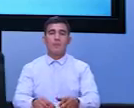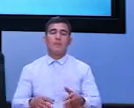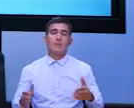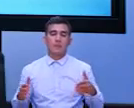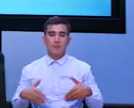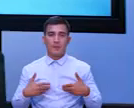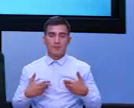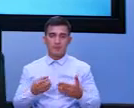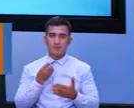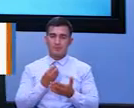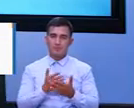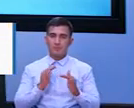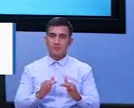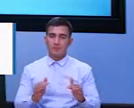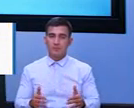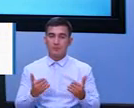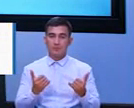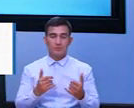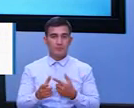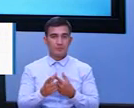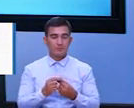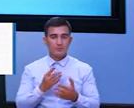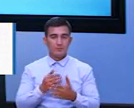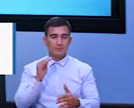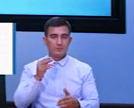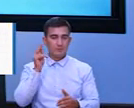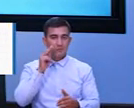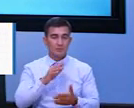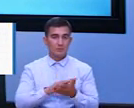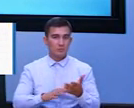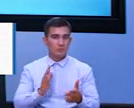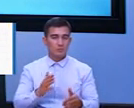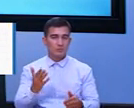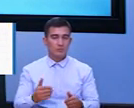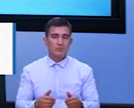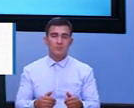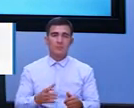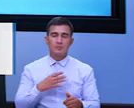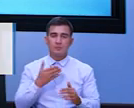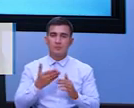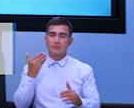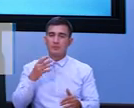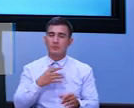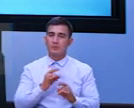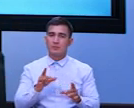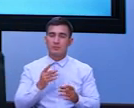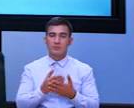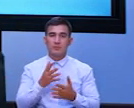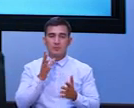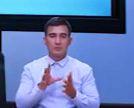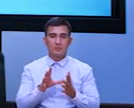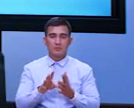Assalomu alaykum aziz o'quvchilar. Bugun biz siz bilan fizika darsini davom ettiramiz. O'tgan darsda biz siz bilan